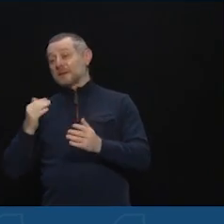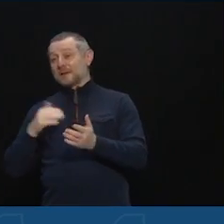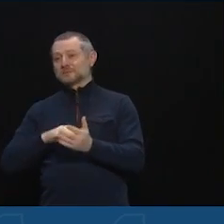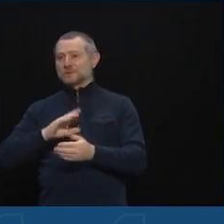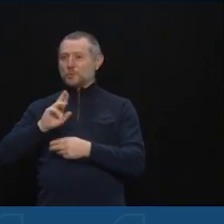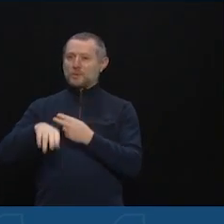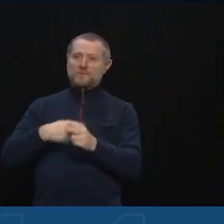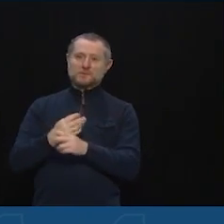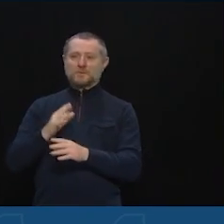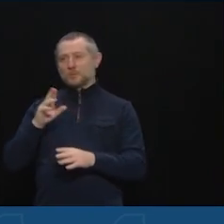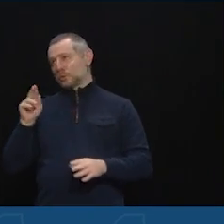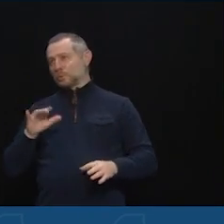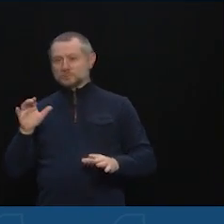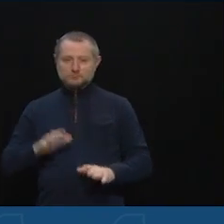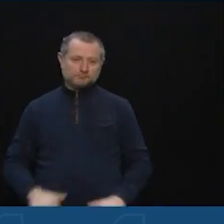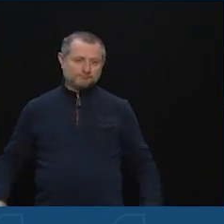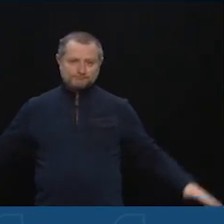City.